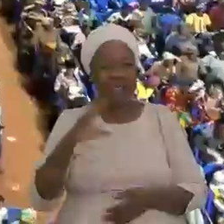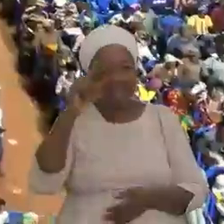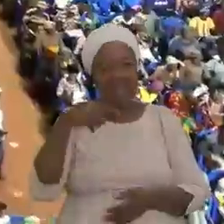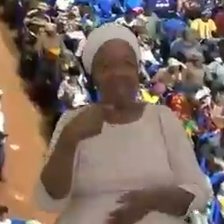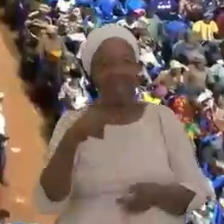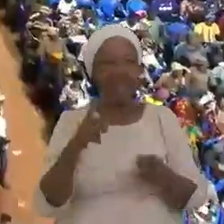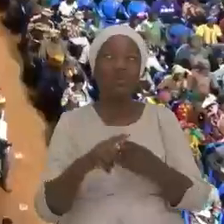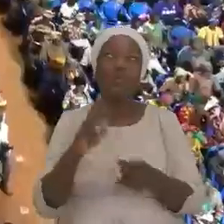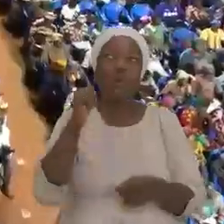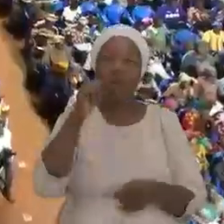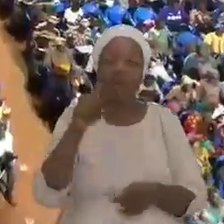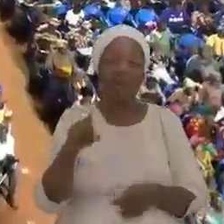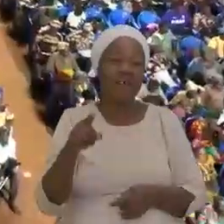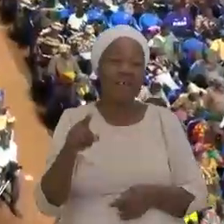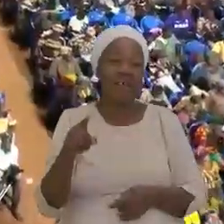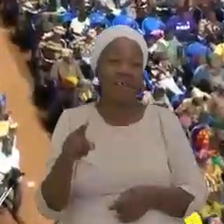her,